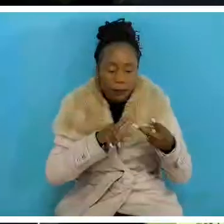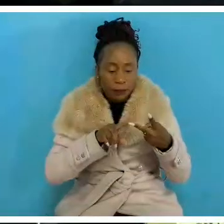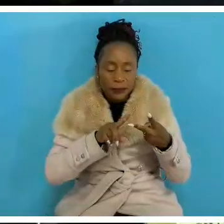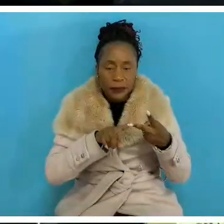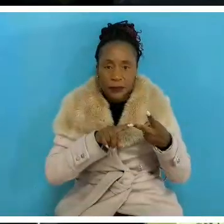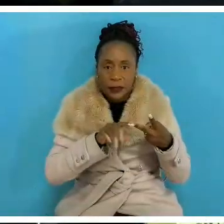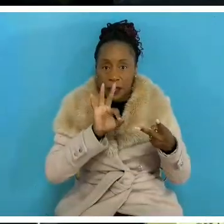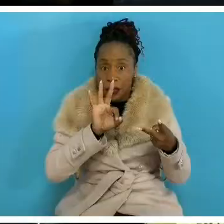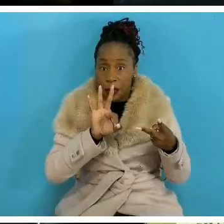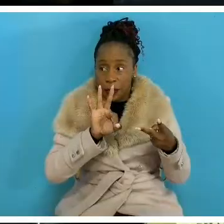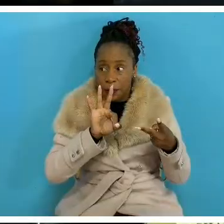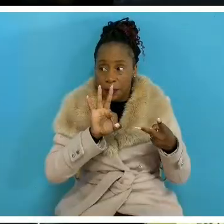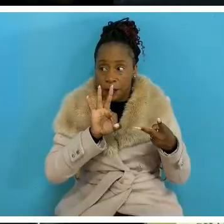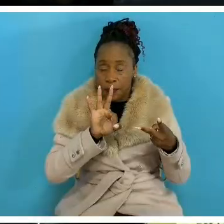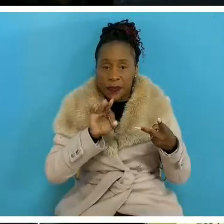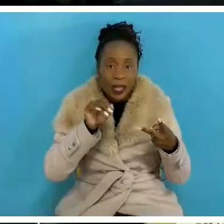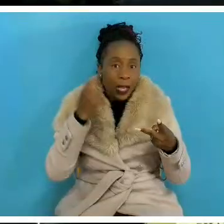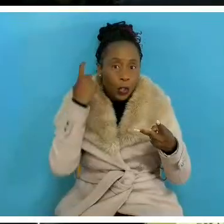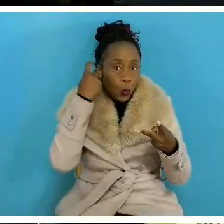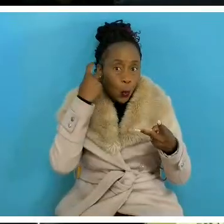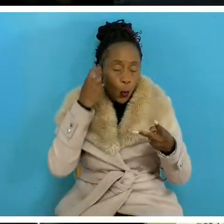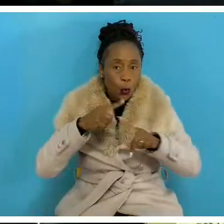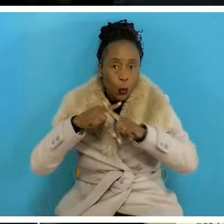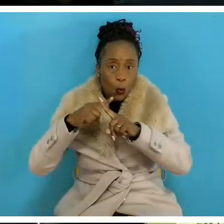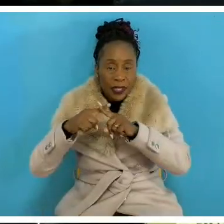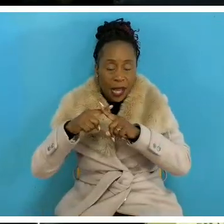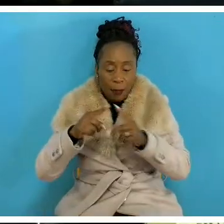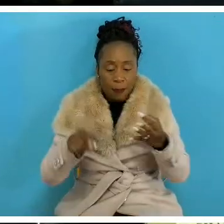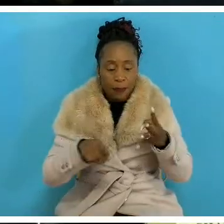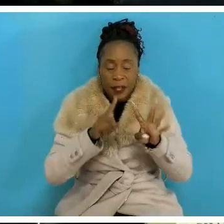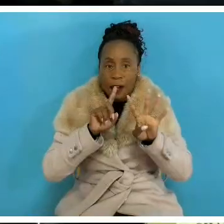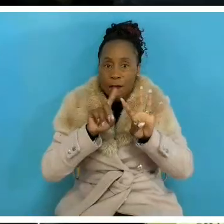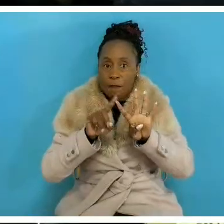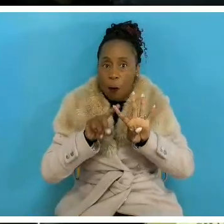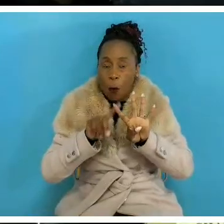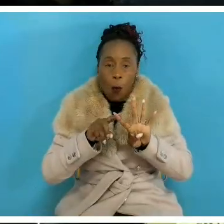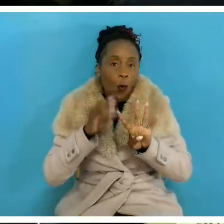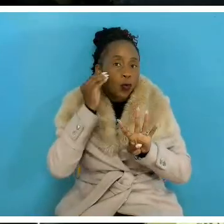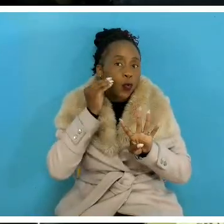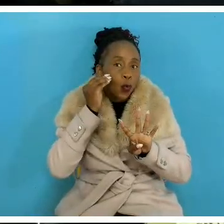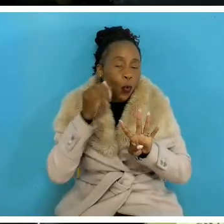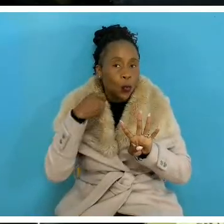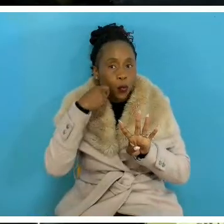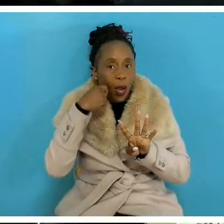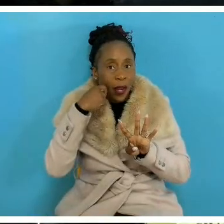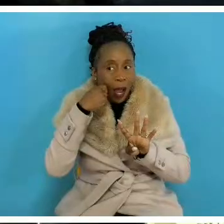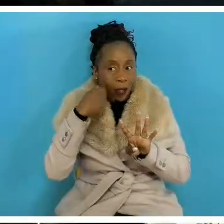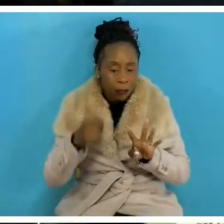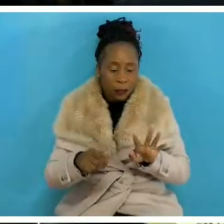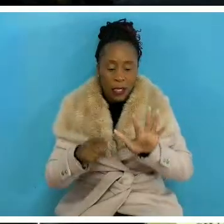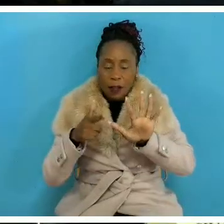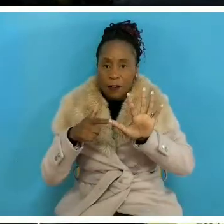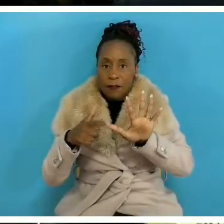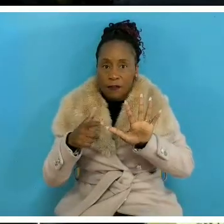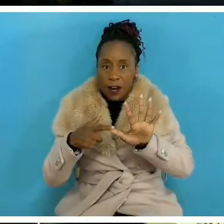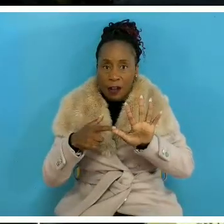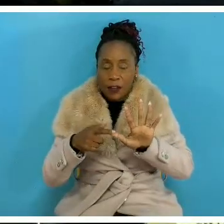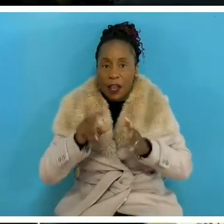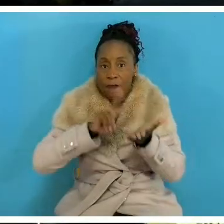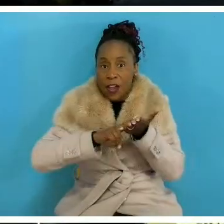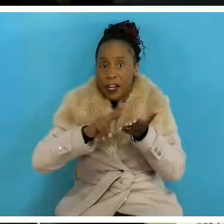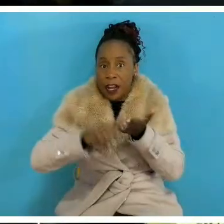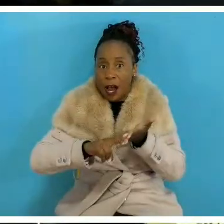Channel 3 will be in Zulu and Xhosa. Channel 4 will be Sotho and Tswana. And channel 5 will be